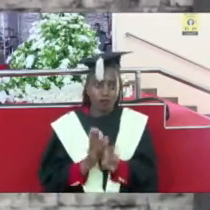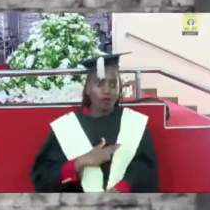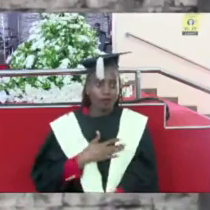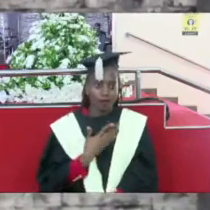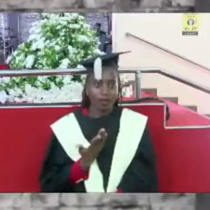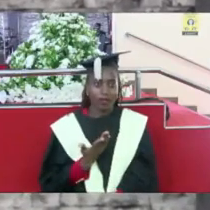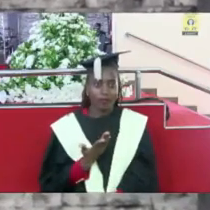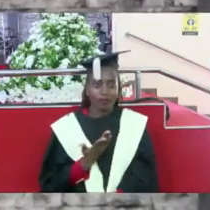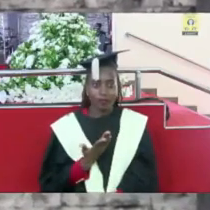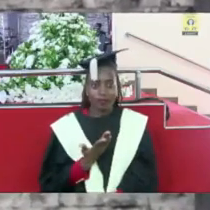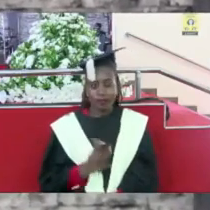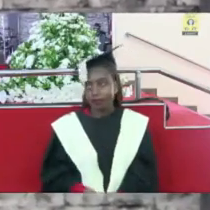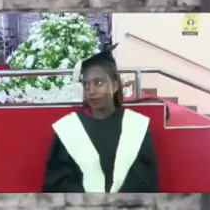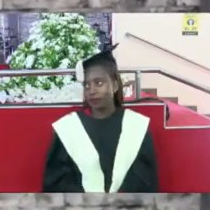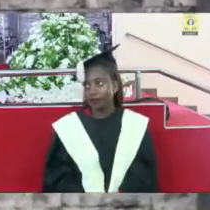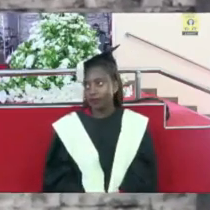yake. Ama.